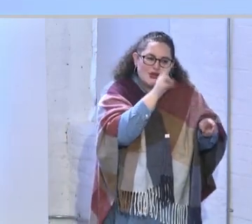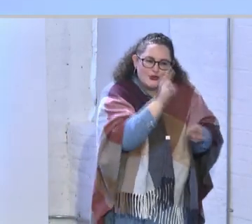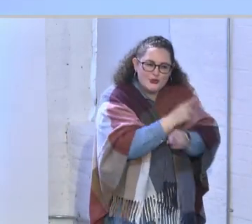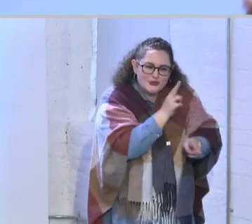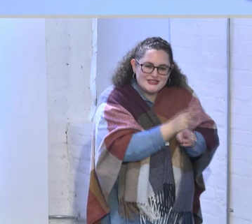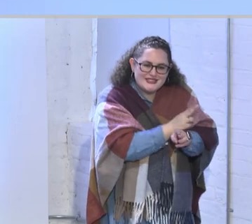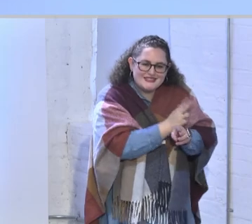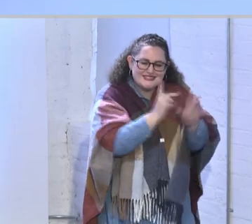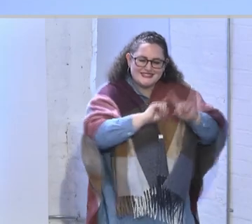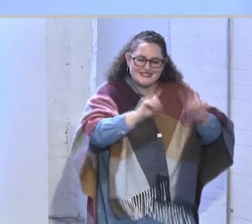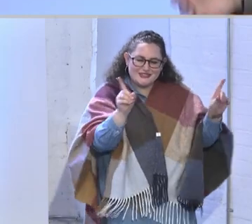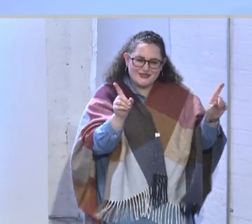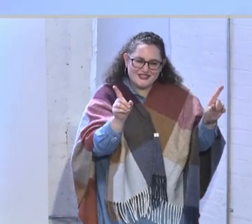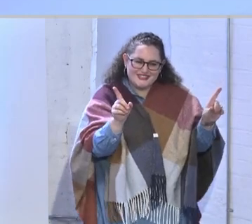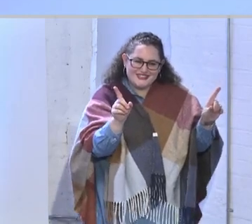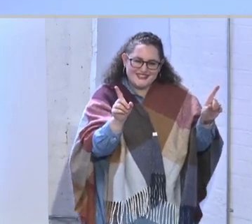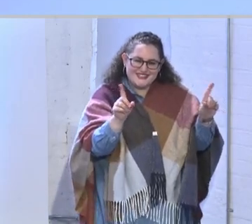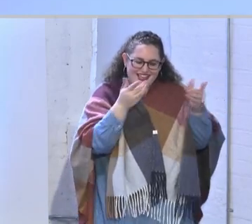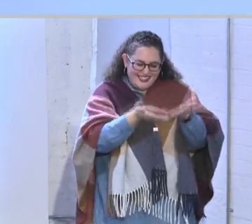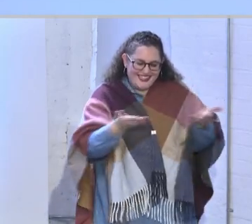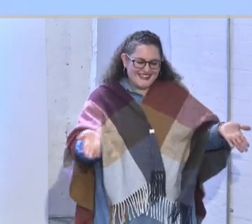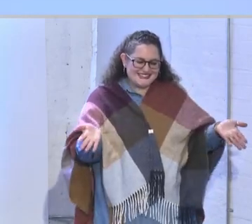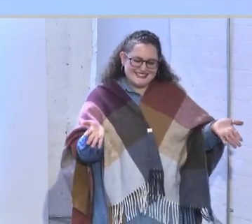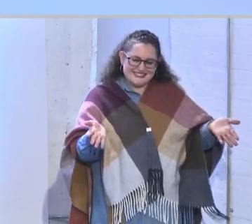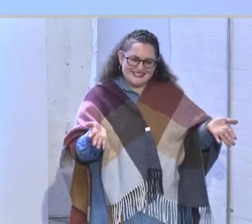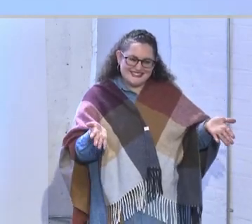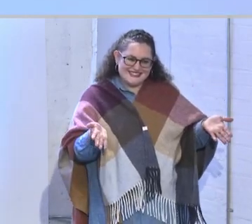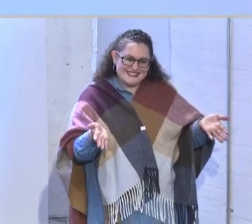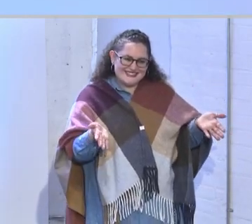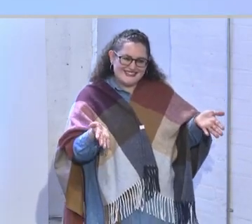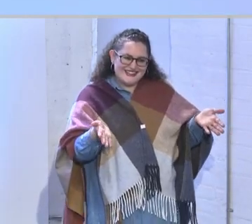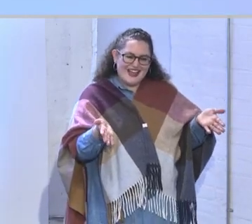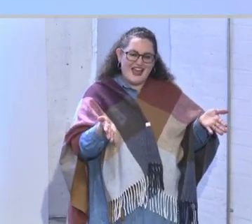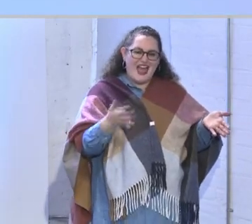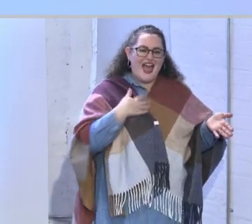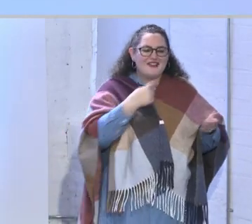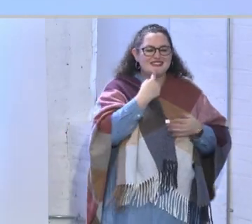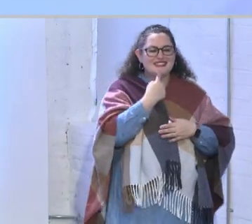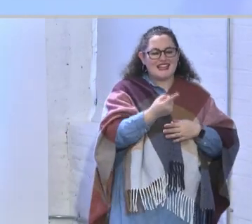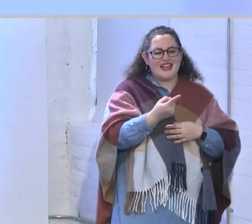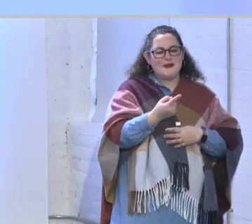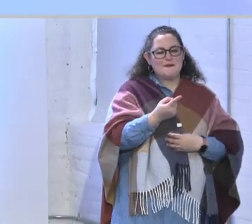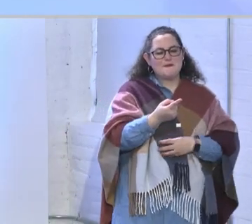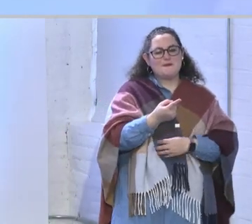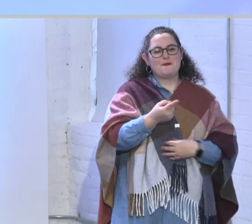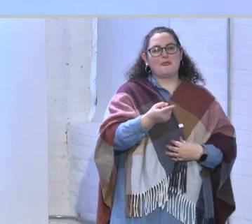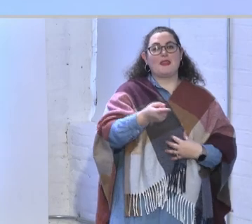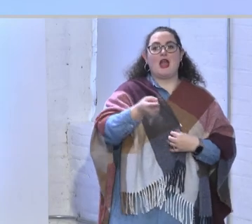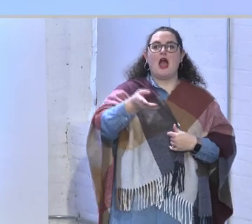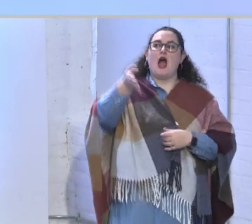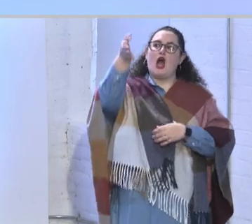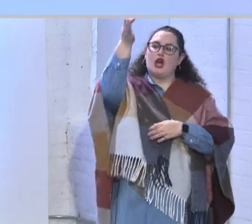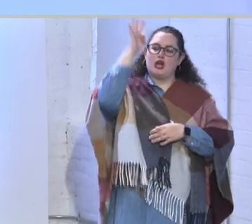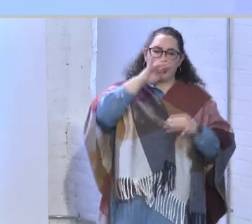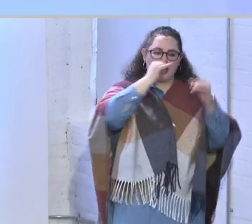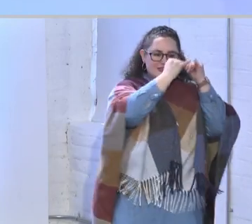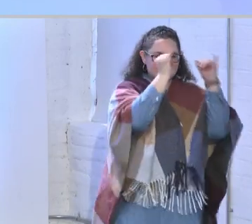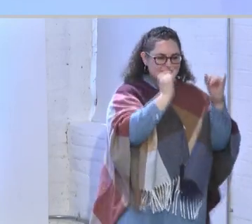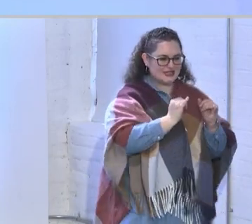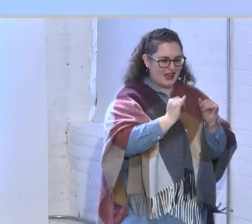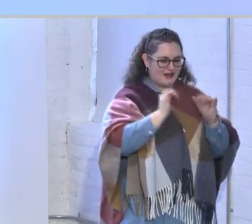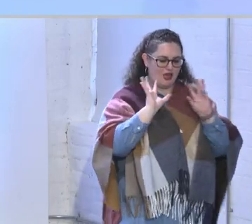going to benefit you, and you're going to flourish. So I have to say at the beginning here, it's God that designed the